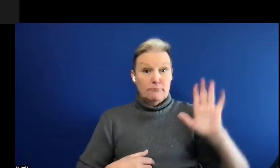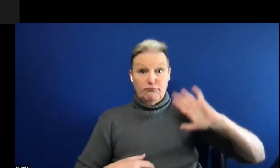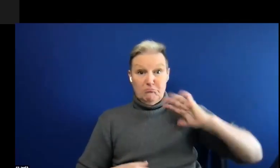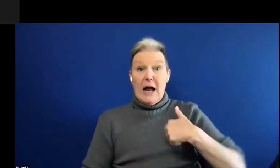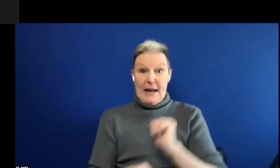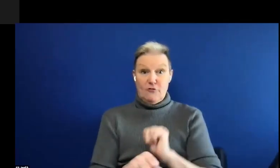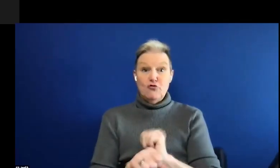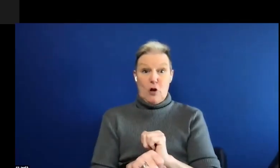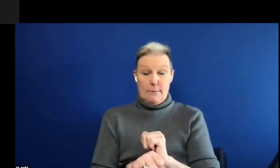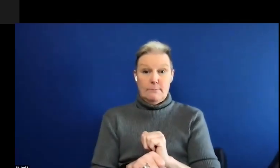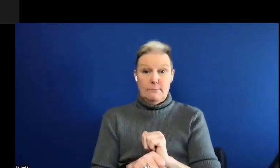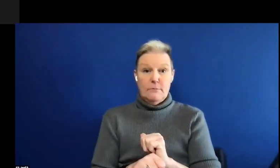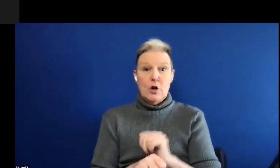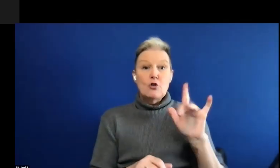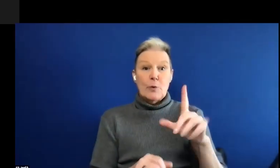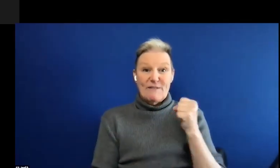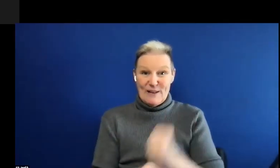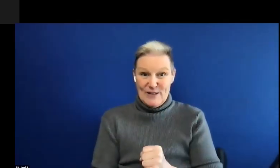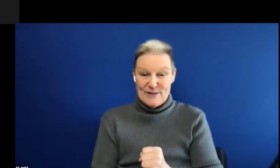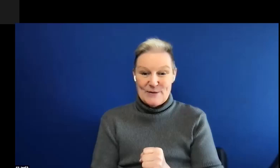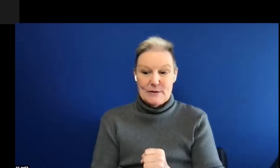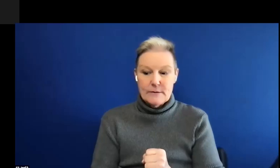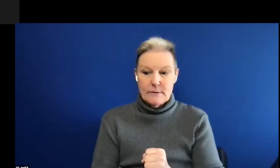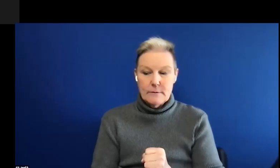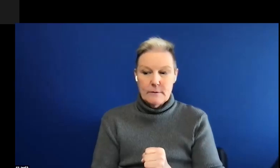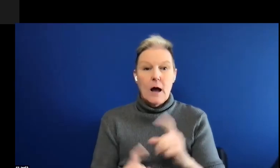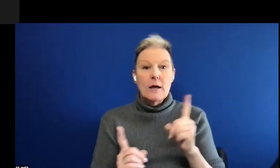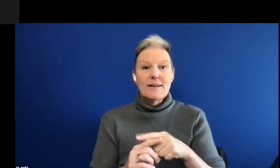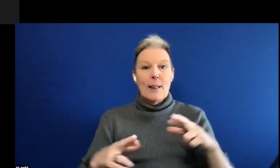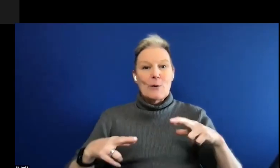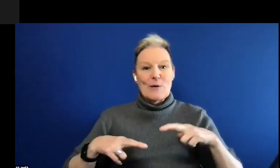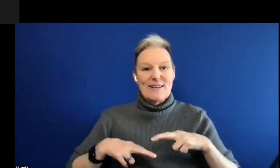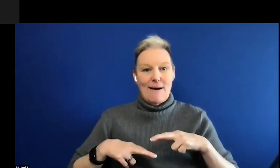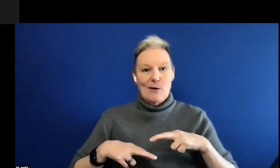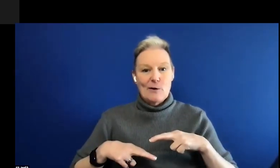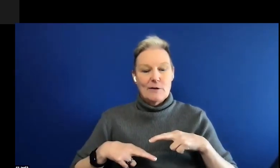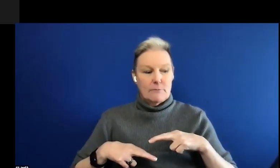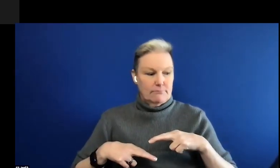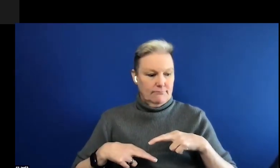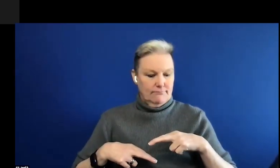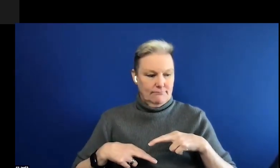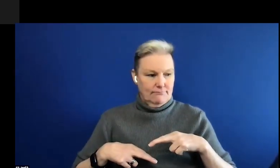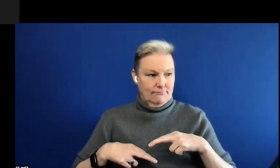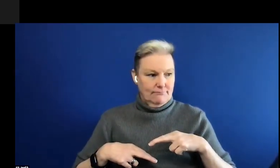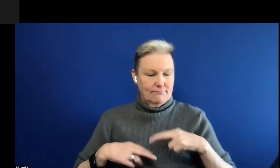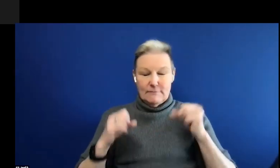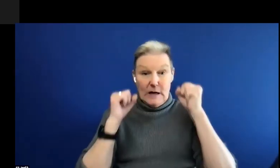job for 25 years until I retired, which is amazing.